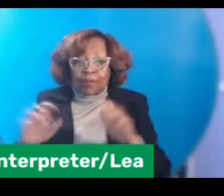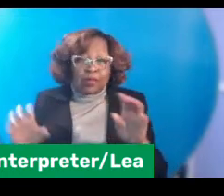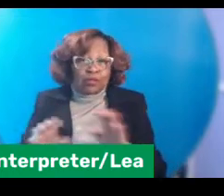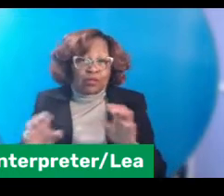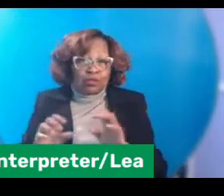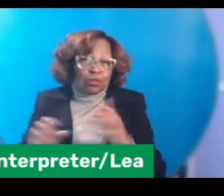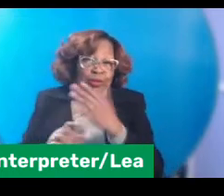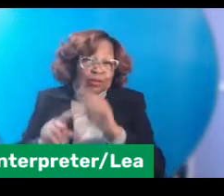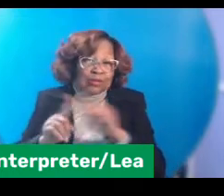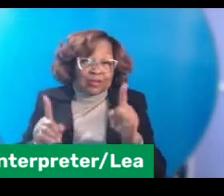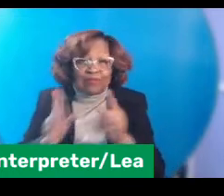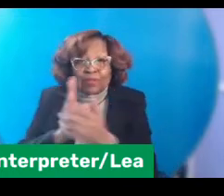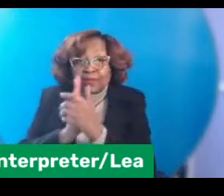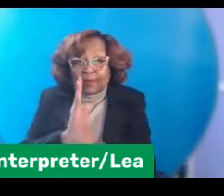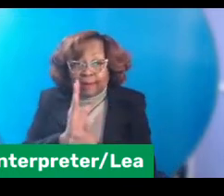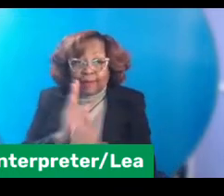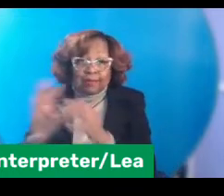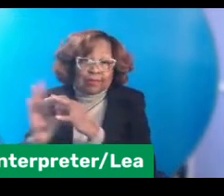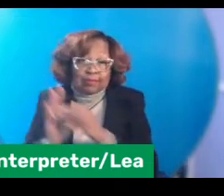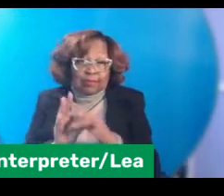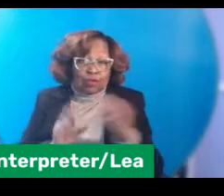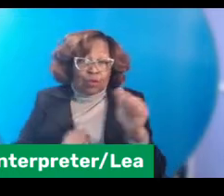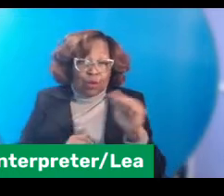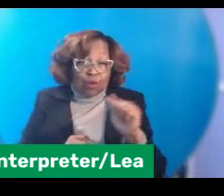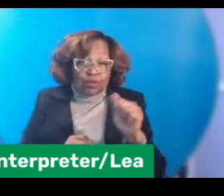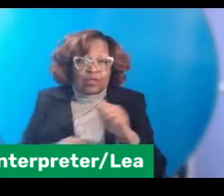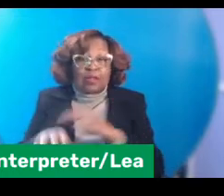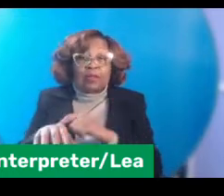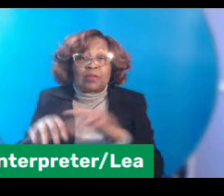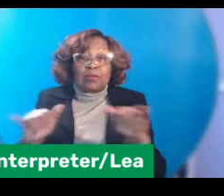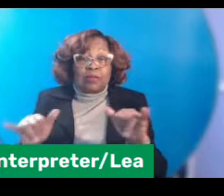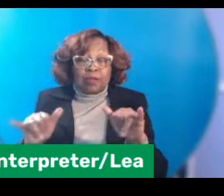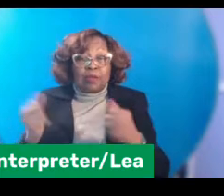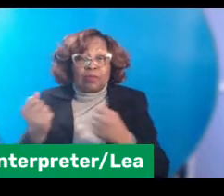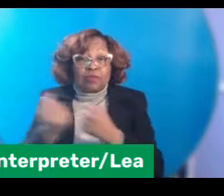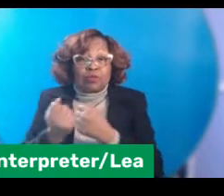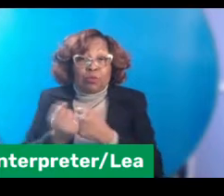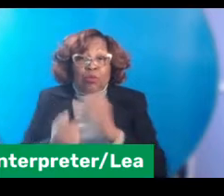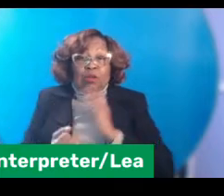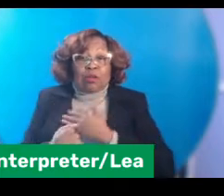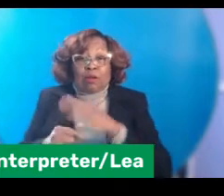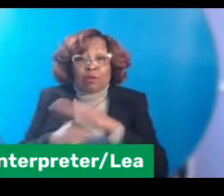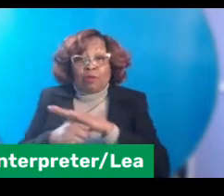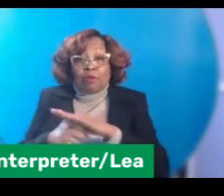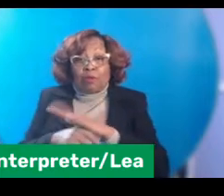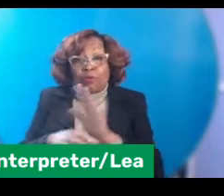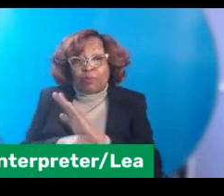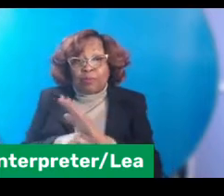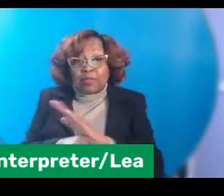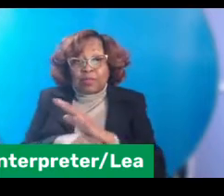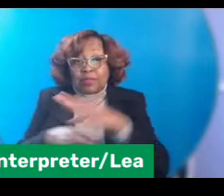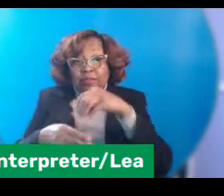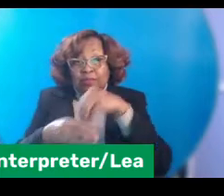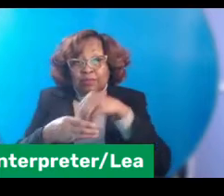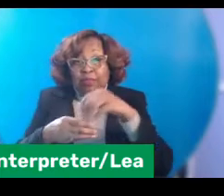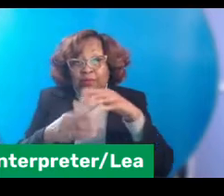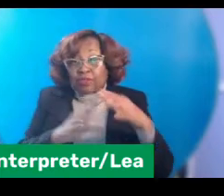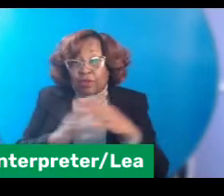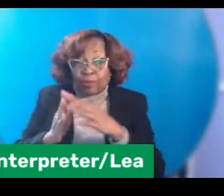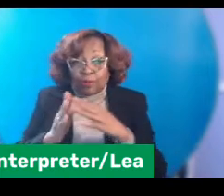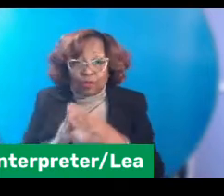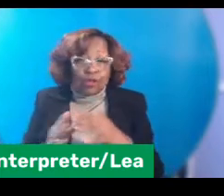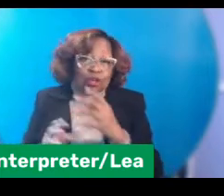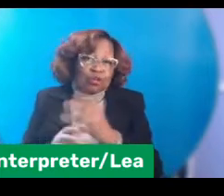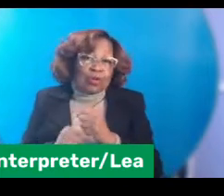showcasing all the different talents of Austin, while also supporting our local businesses in the neighborhood. You can get bean